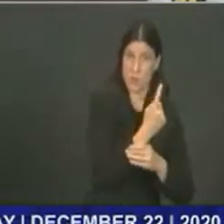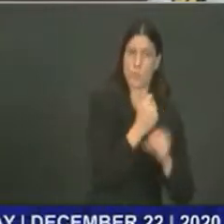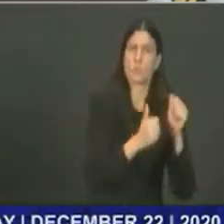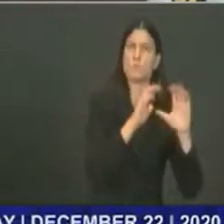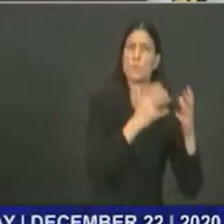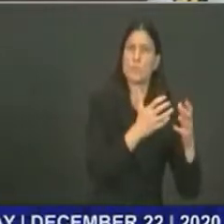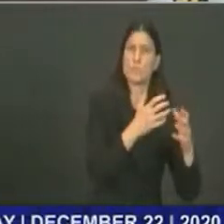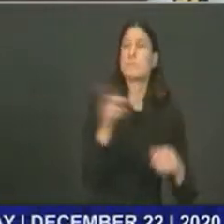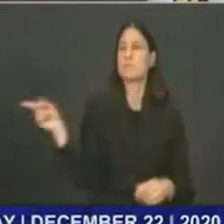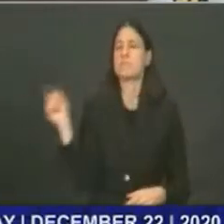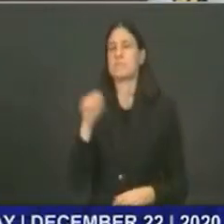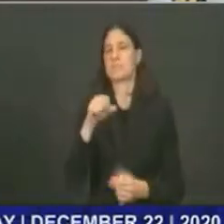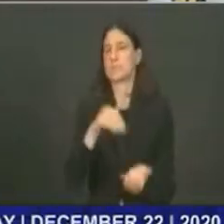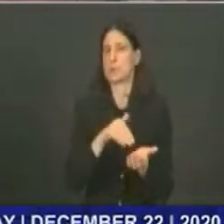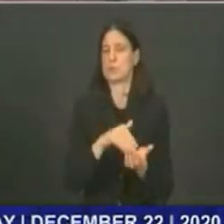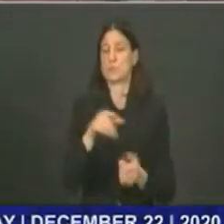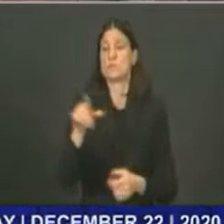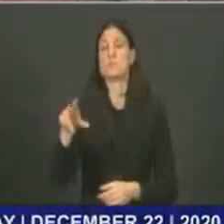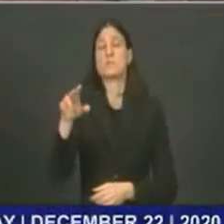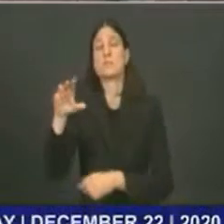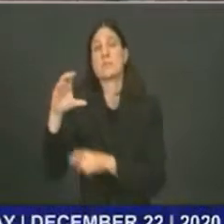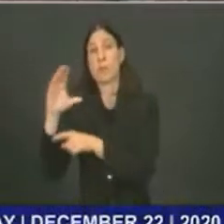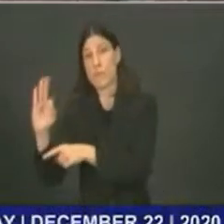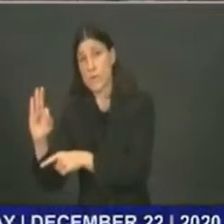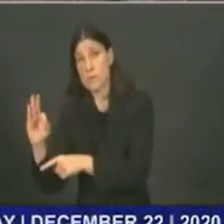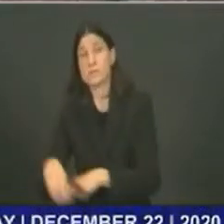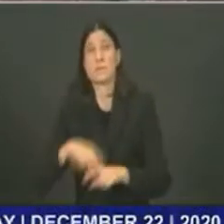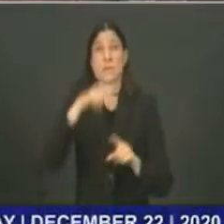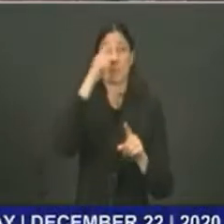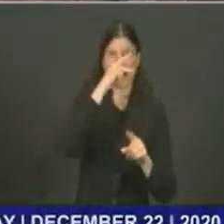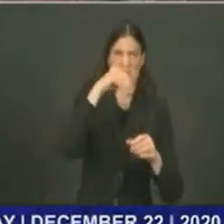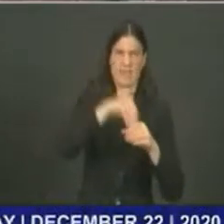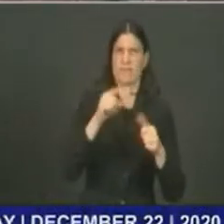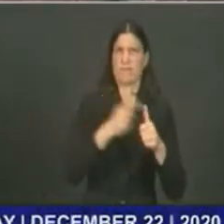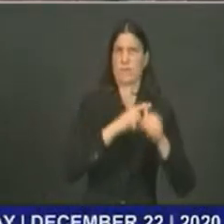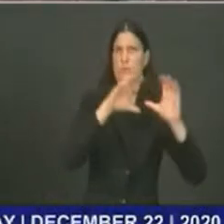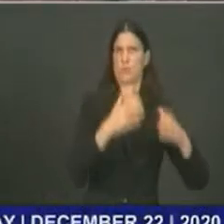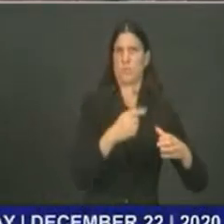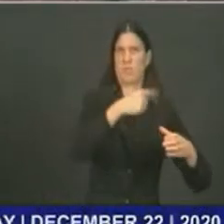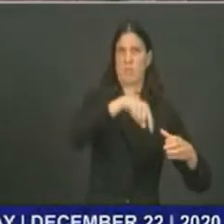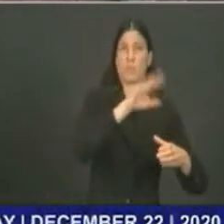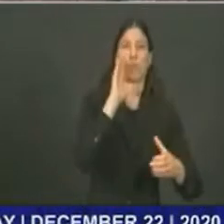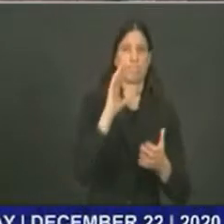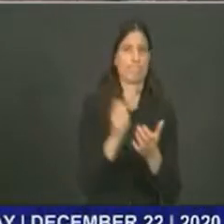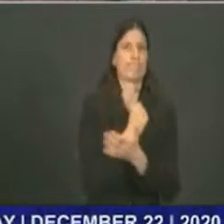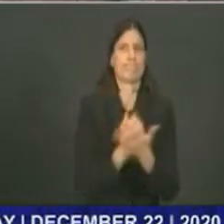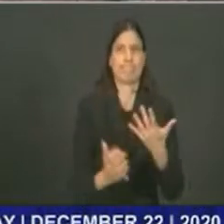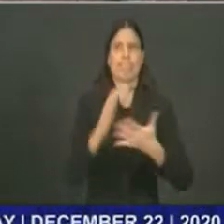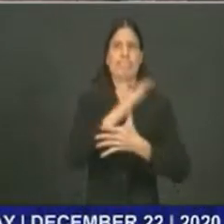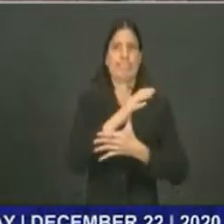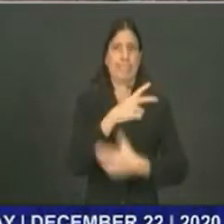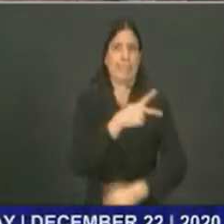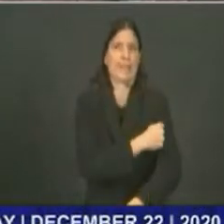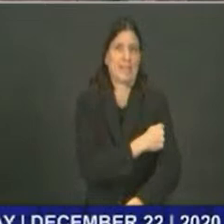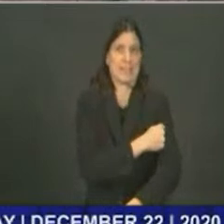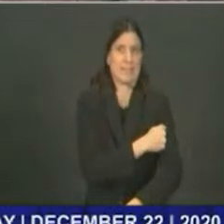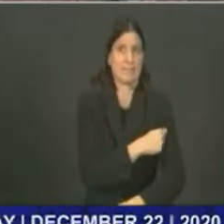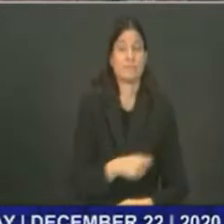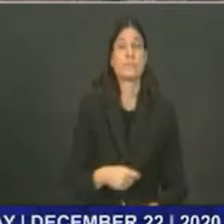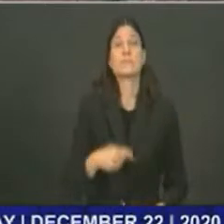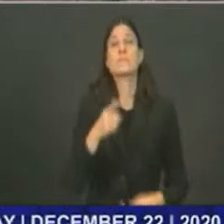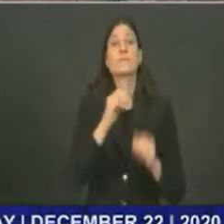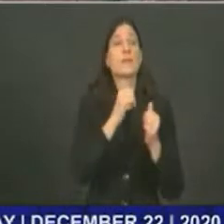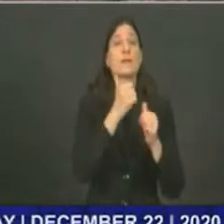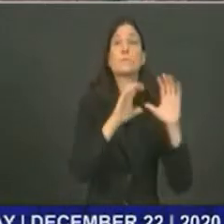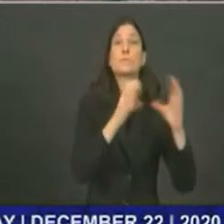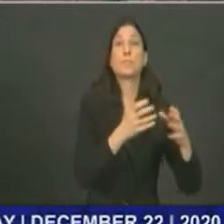Dr. On the phasing, the CDC's advisory committee said over the weekend recommended that the next